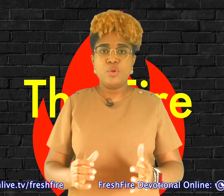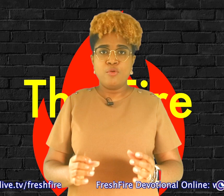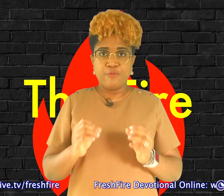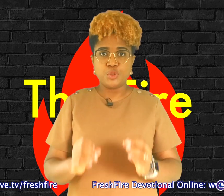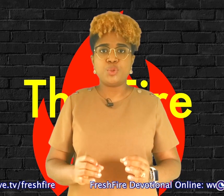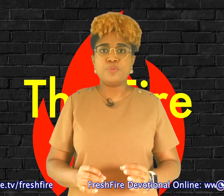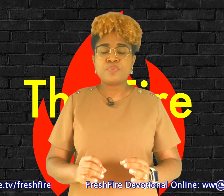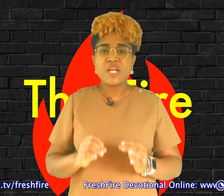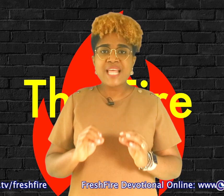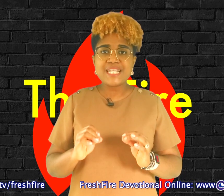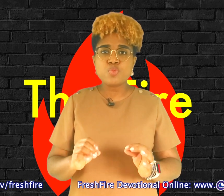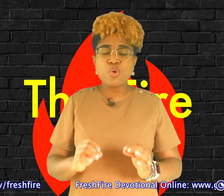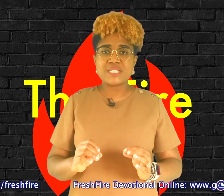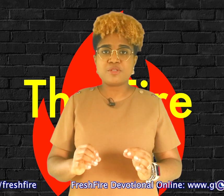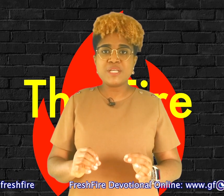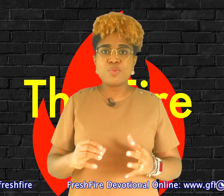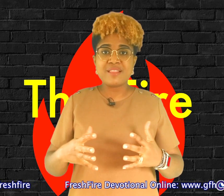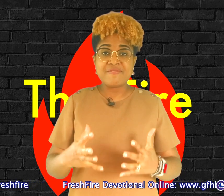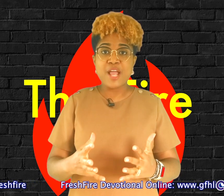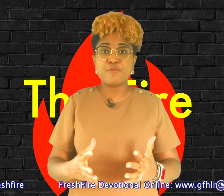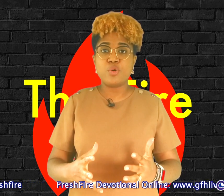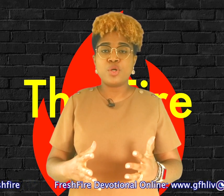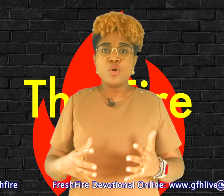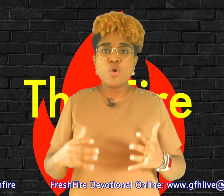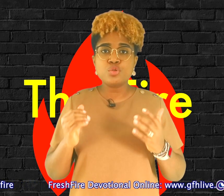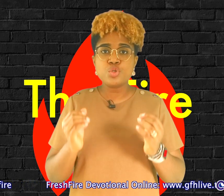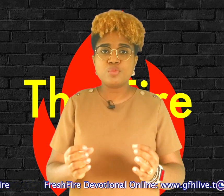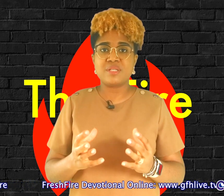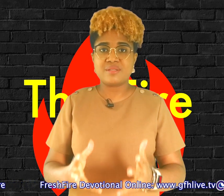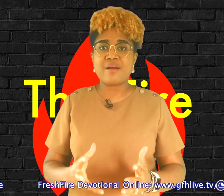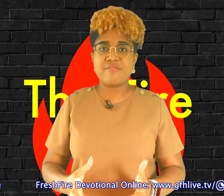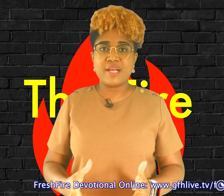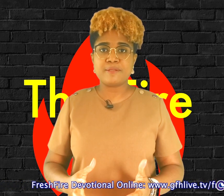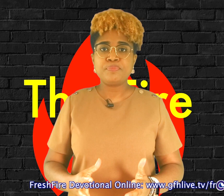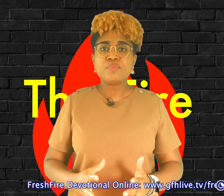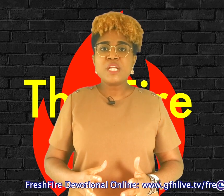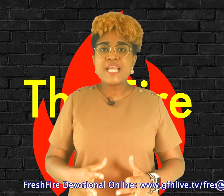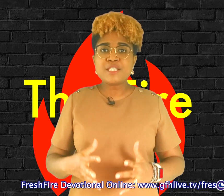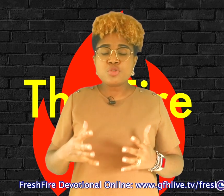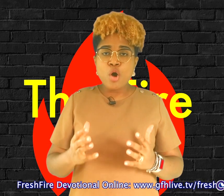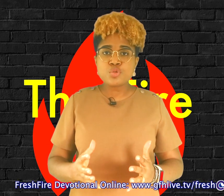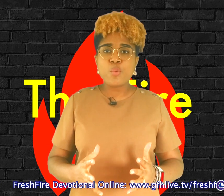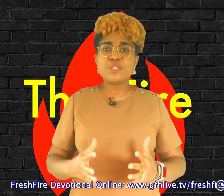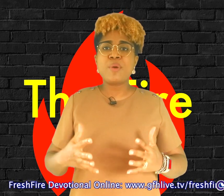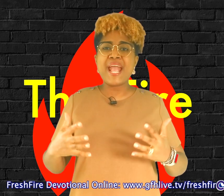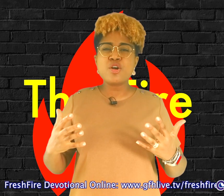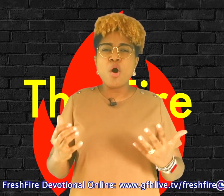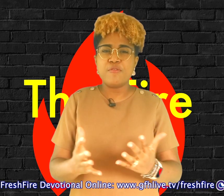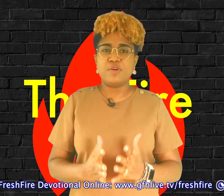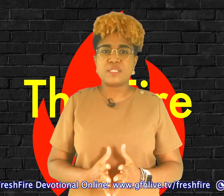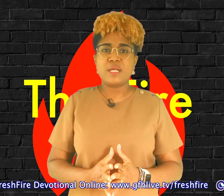valuable for you. That is what it means when the fire of God consumes the sacrifice. It's also going